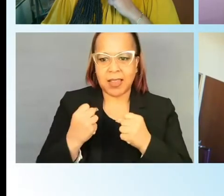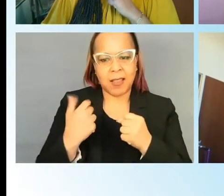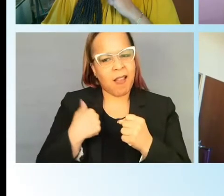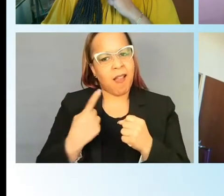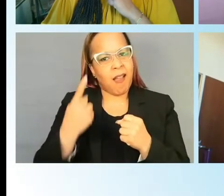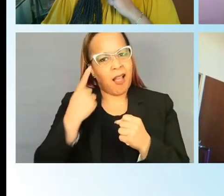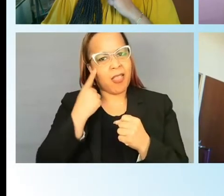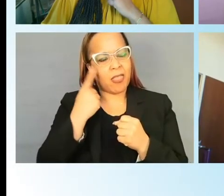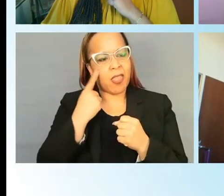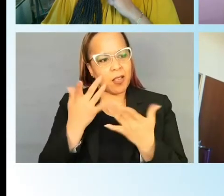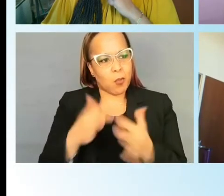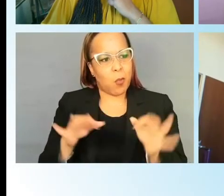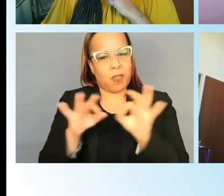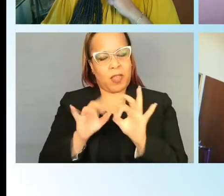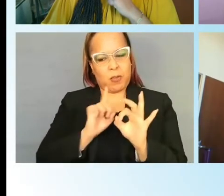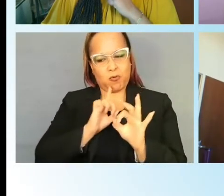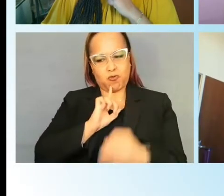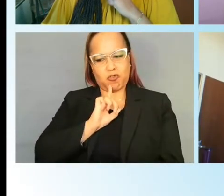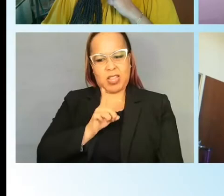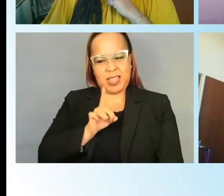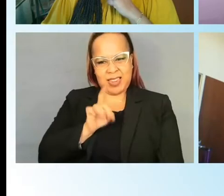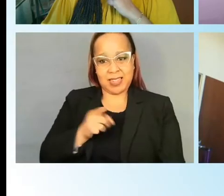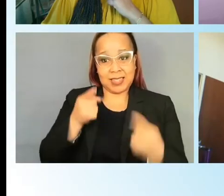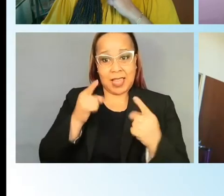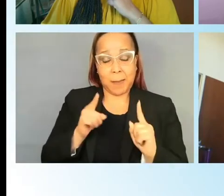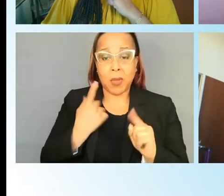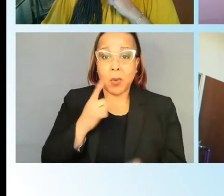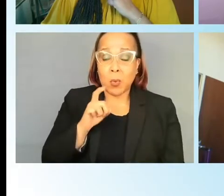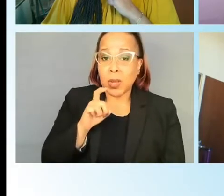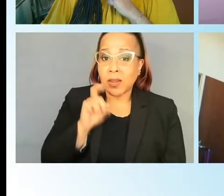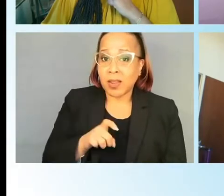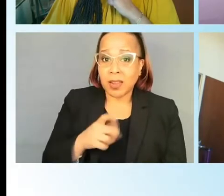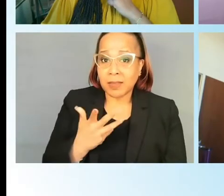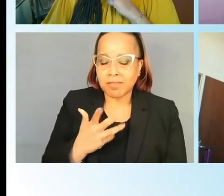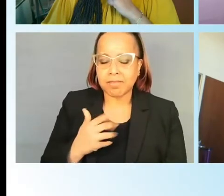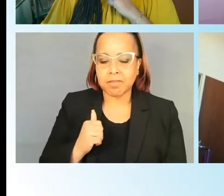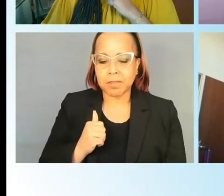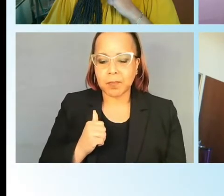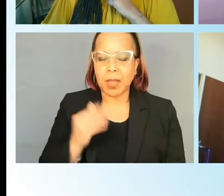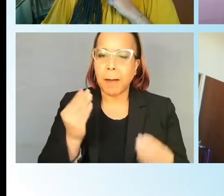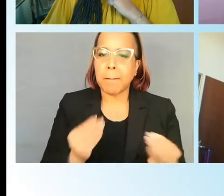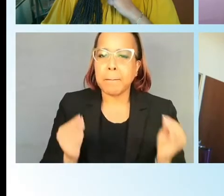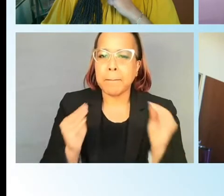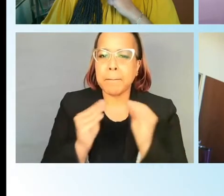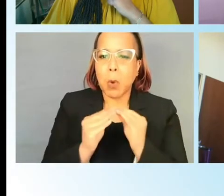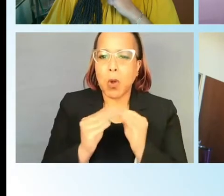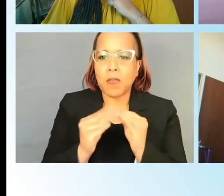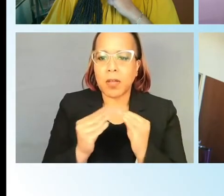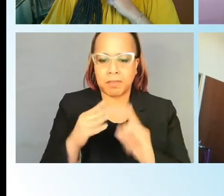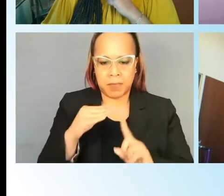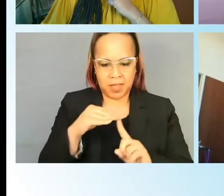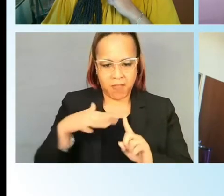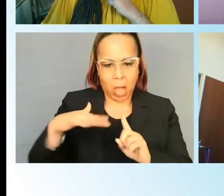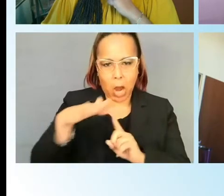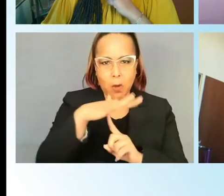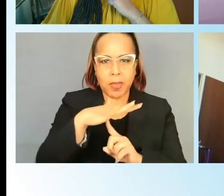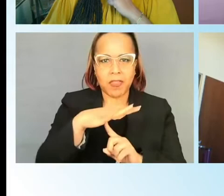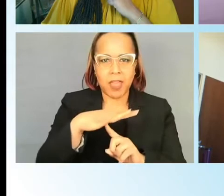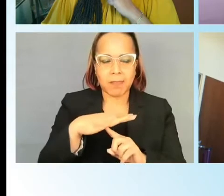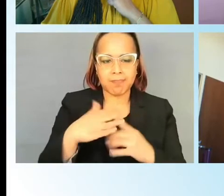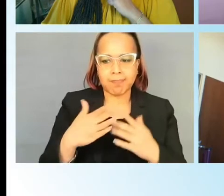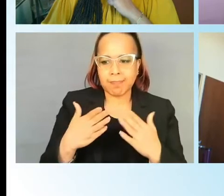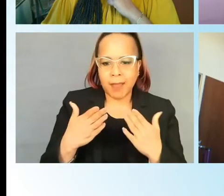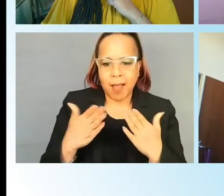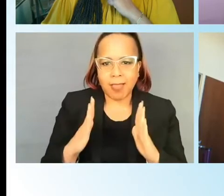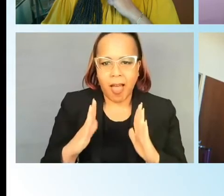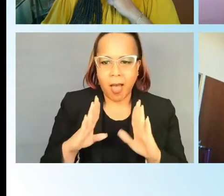thing that really does need to happen is we do need to have more of a environment that allows and